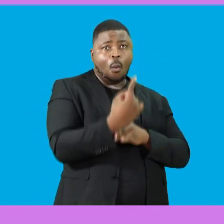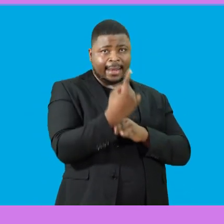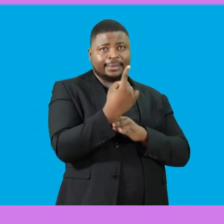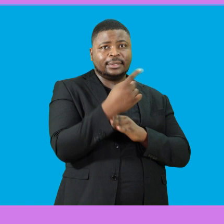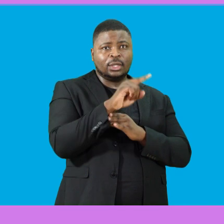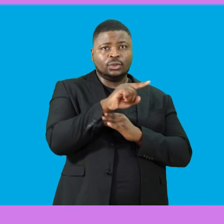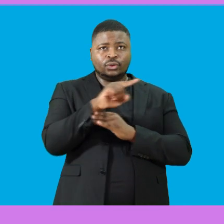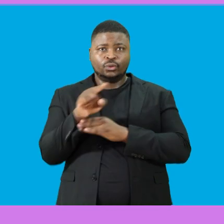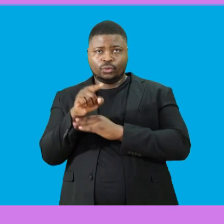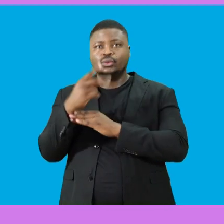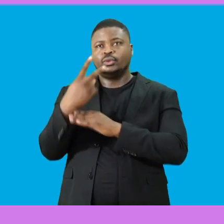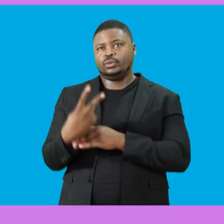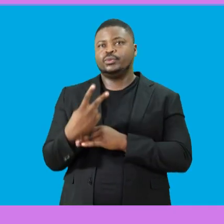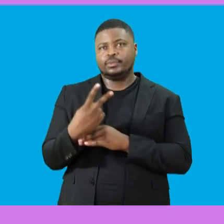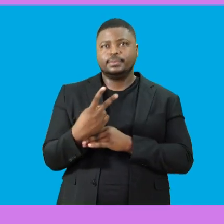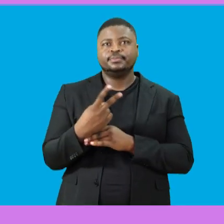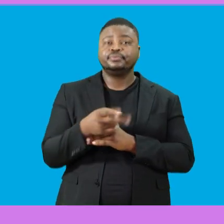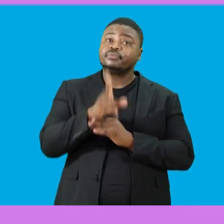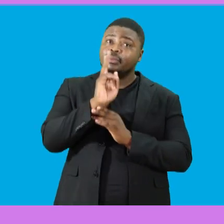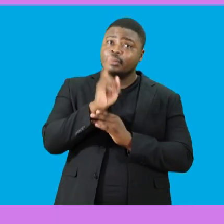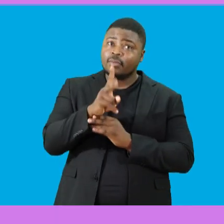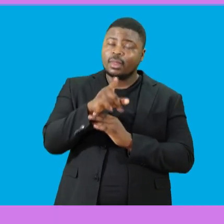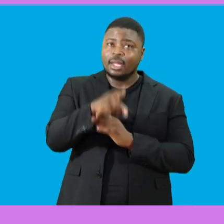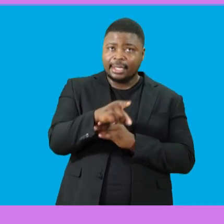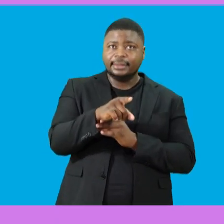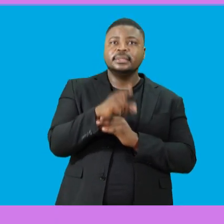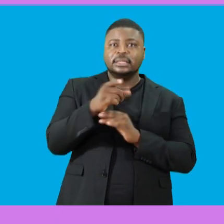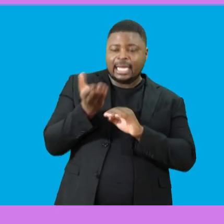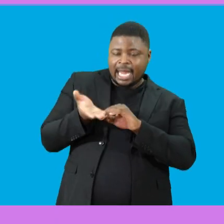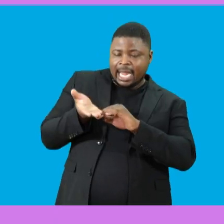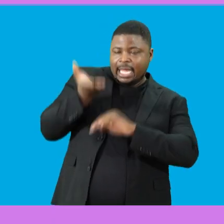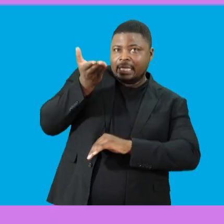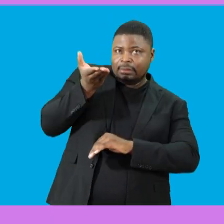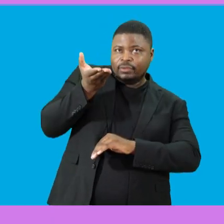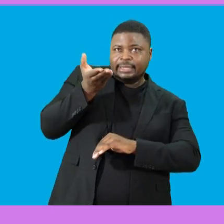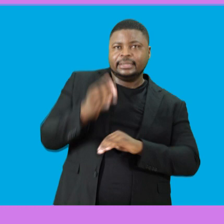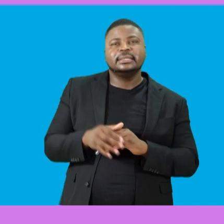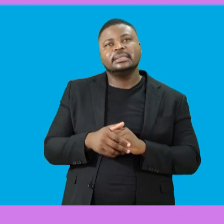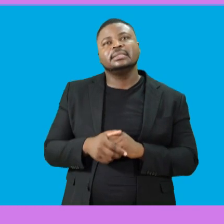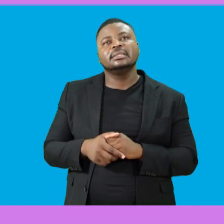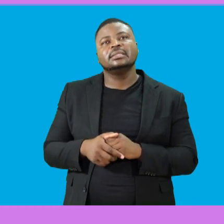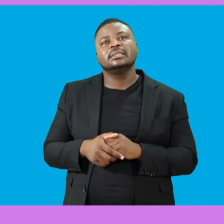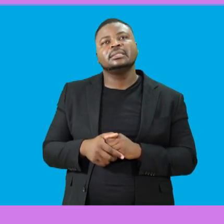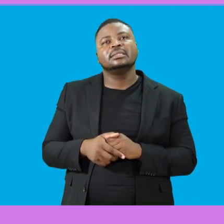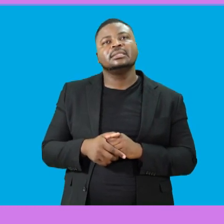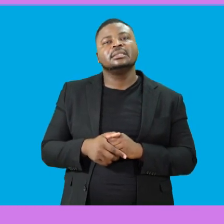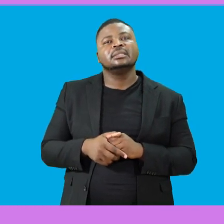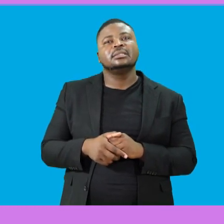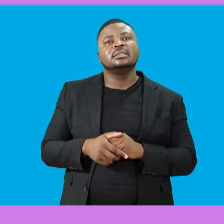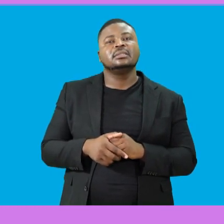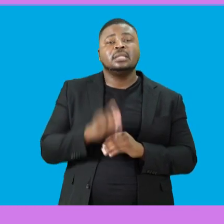trip 1 to 2. Then the next bullet is increase